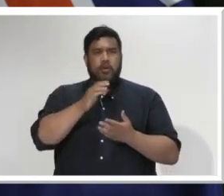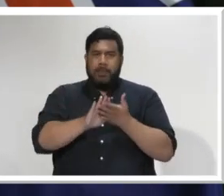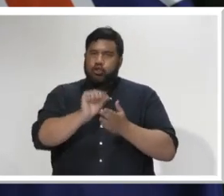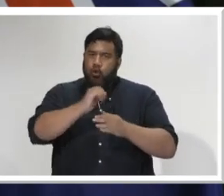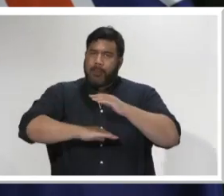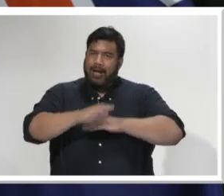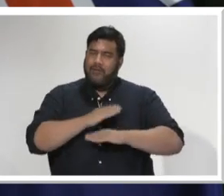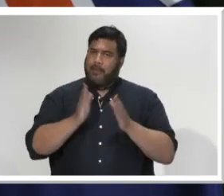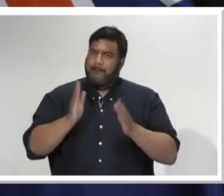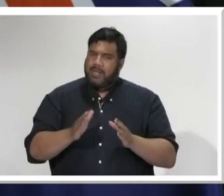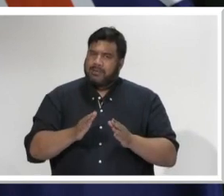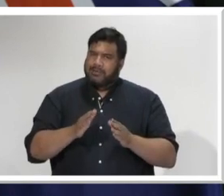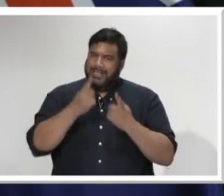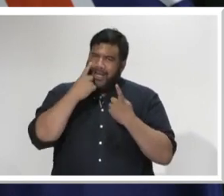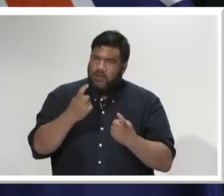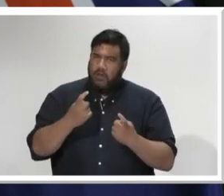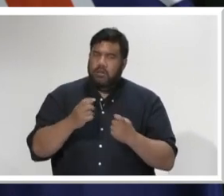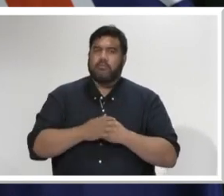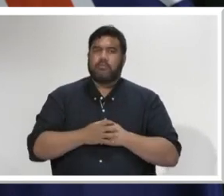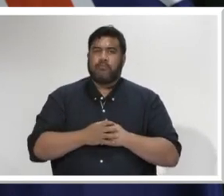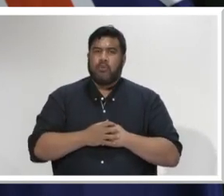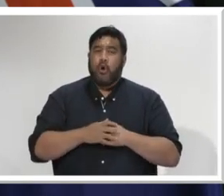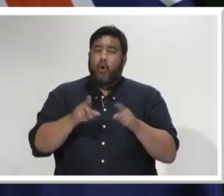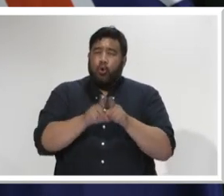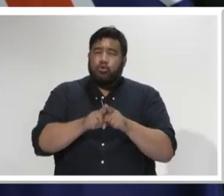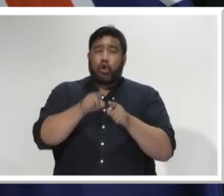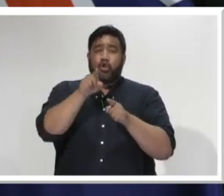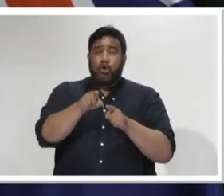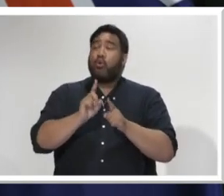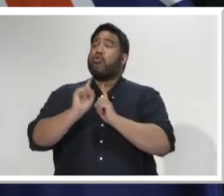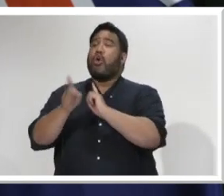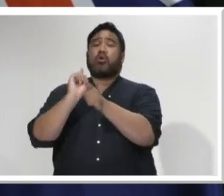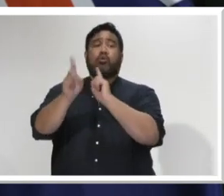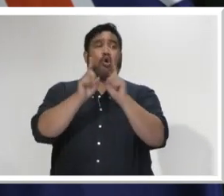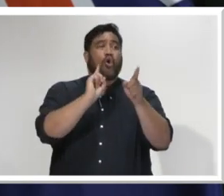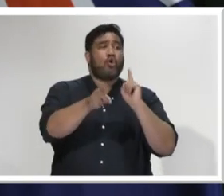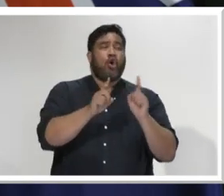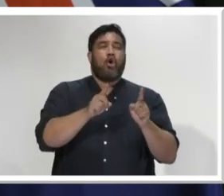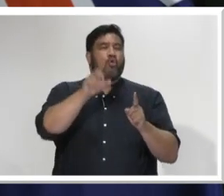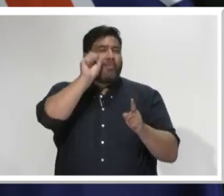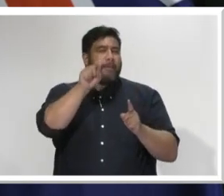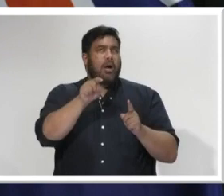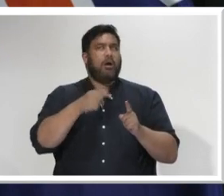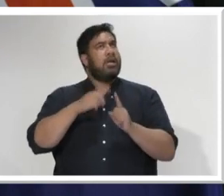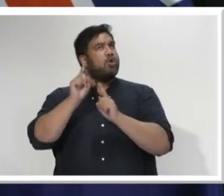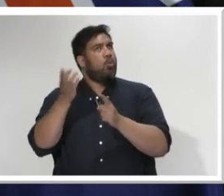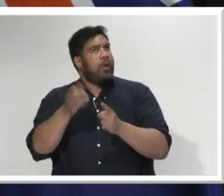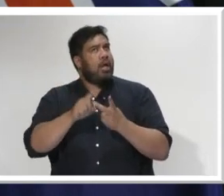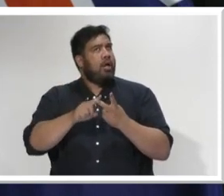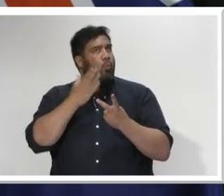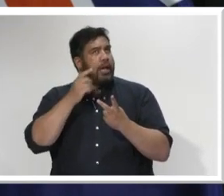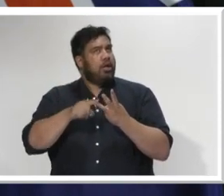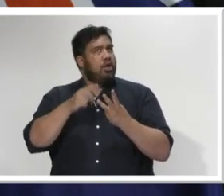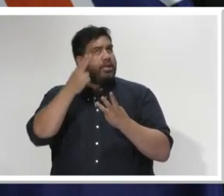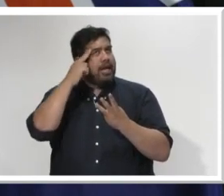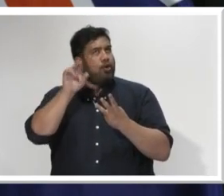too. Keep a note of where you have been, when you have been there, and who with. It will help if we ever